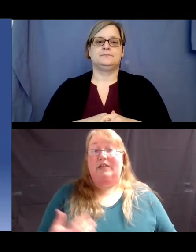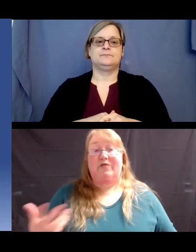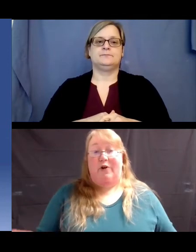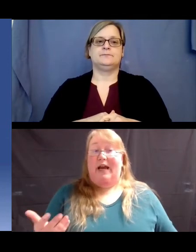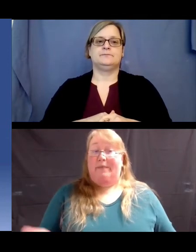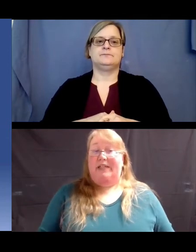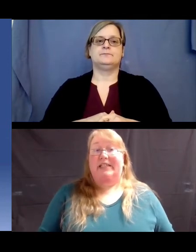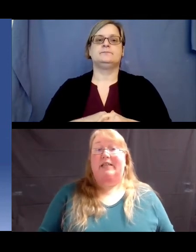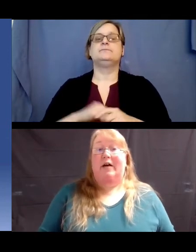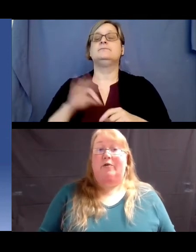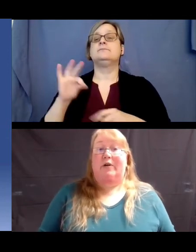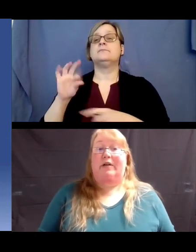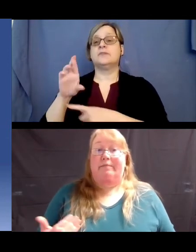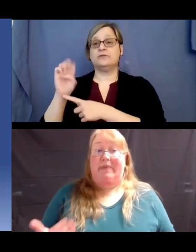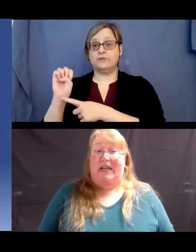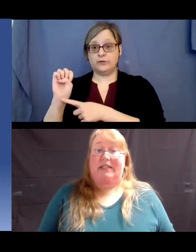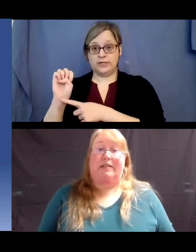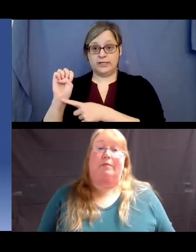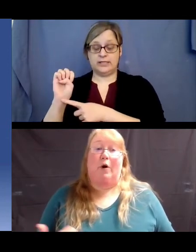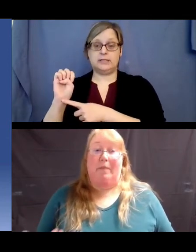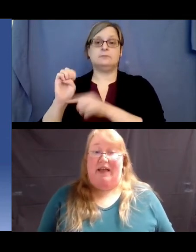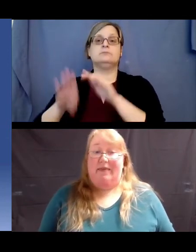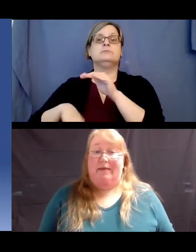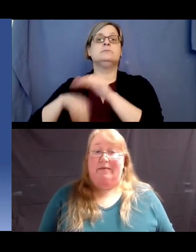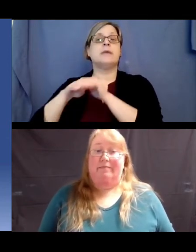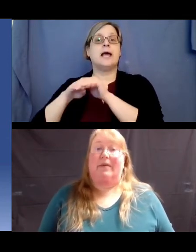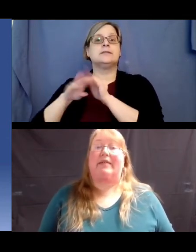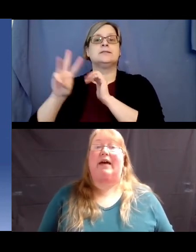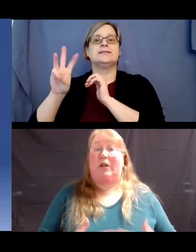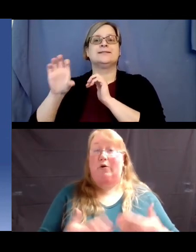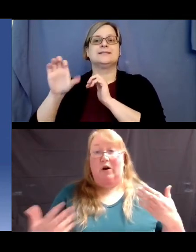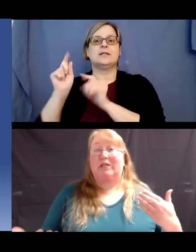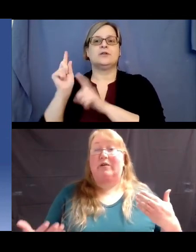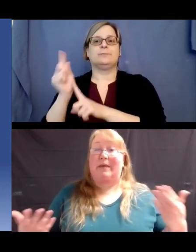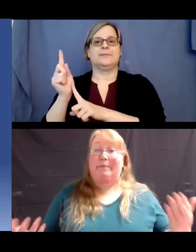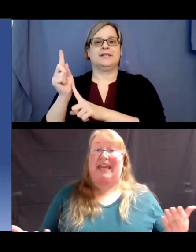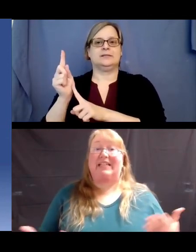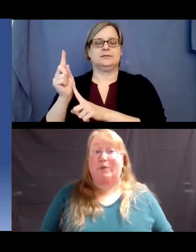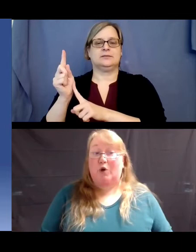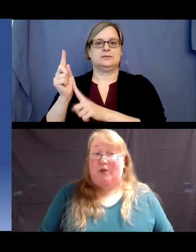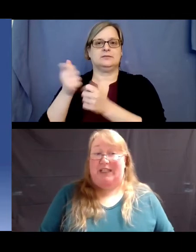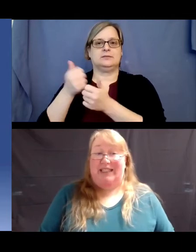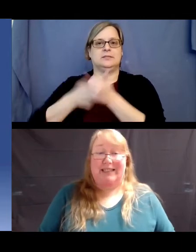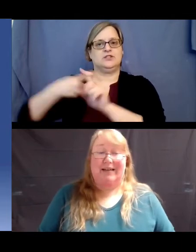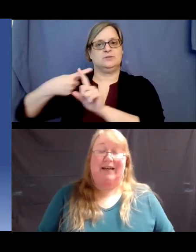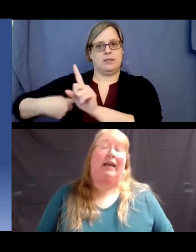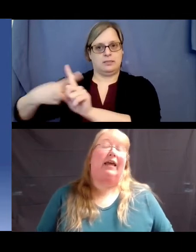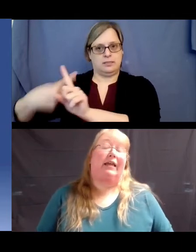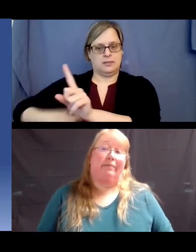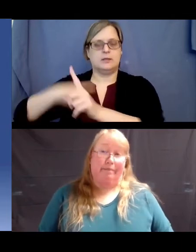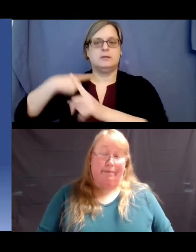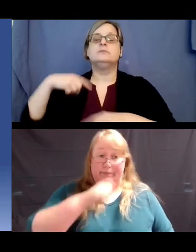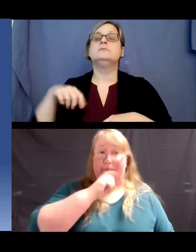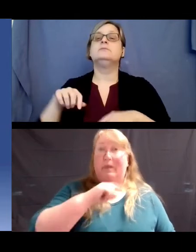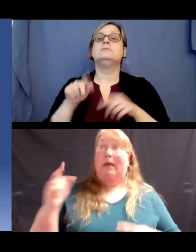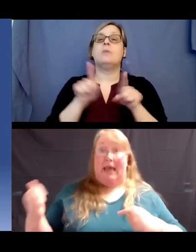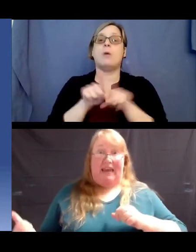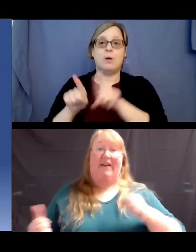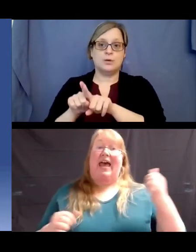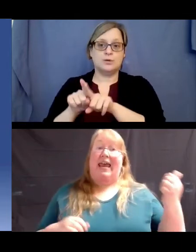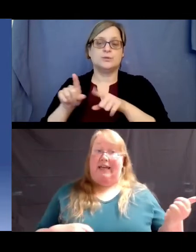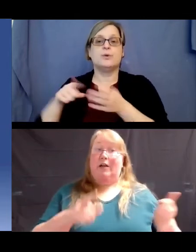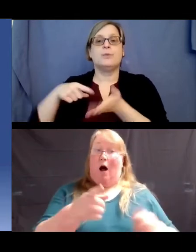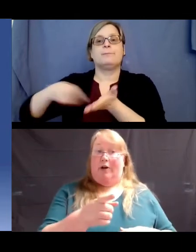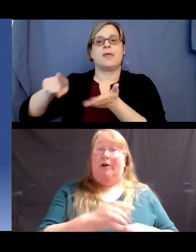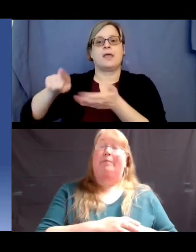It is free up to 600 minutes per month, and then you can also get paid subscriptions.